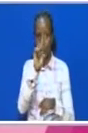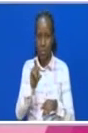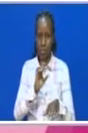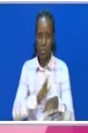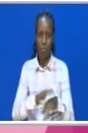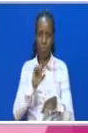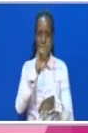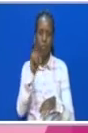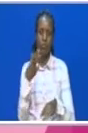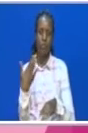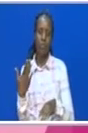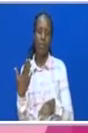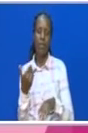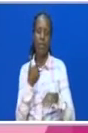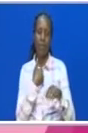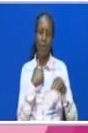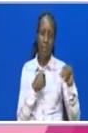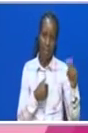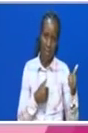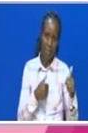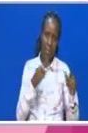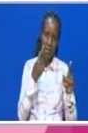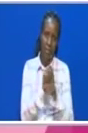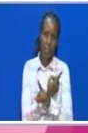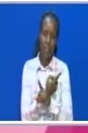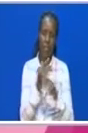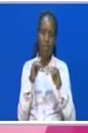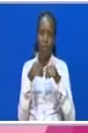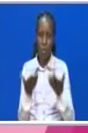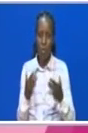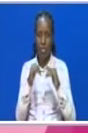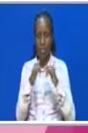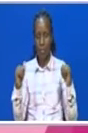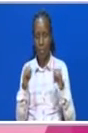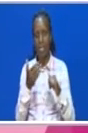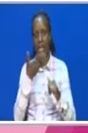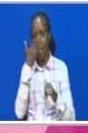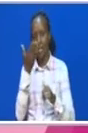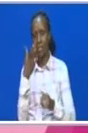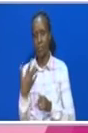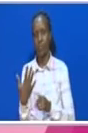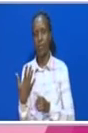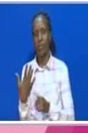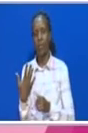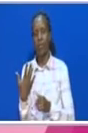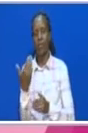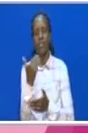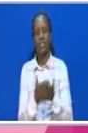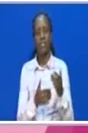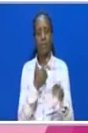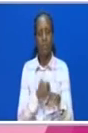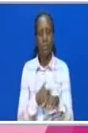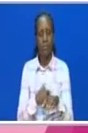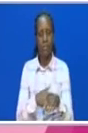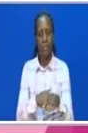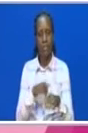question paper. You have a different or a separate answer sheet. So at times you may find the correct